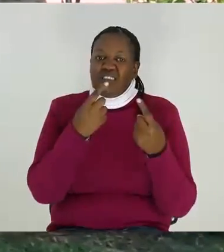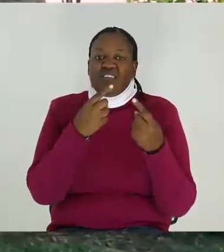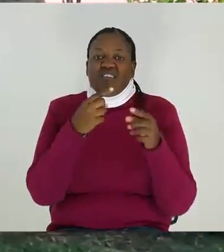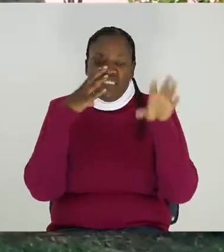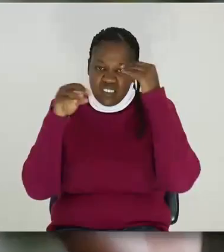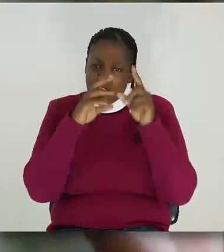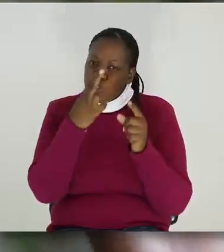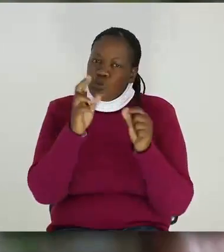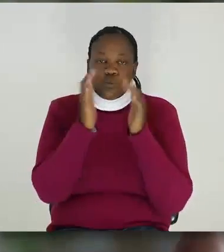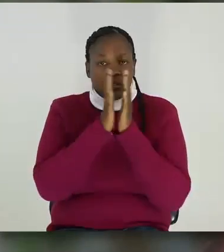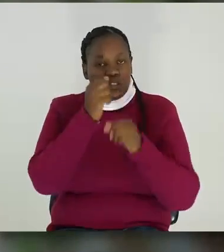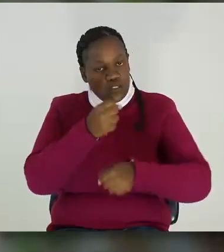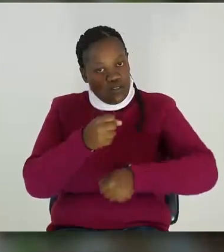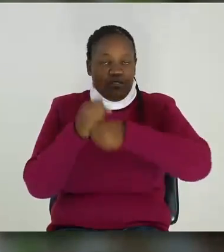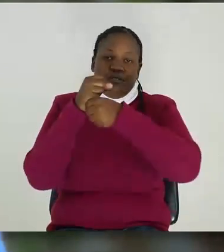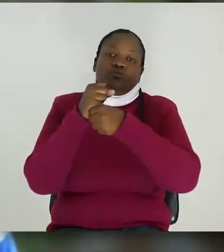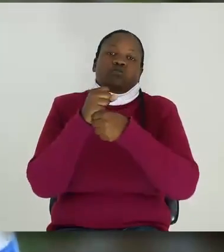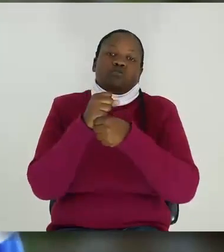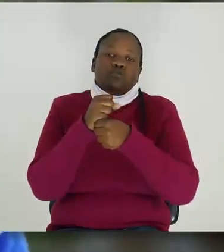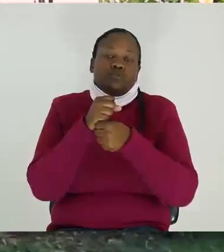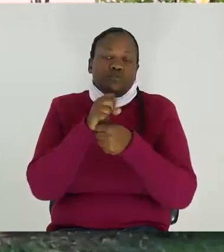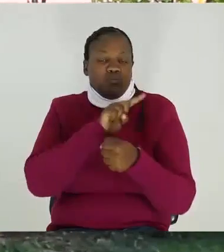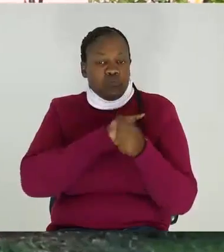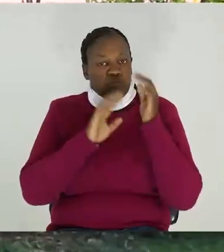Ooh, the boy is so touchy.